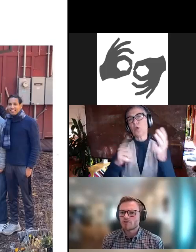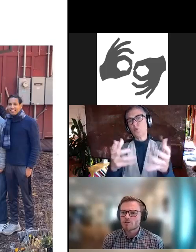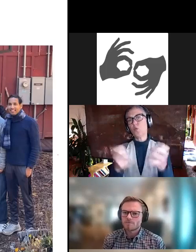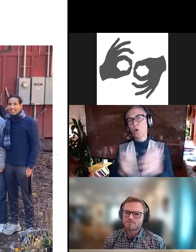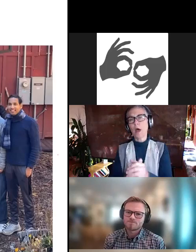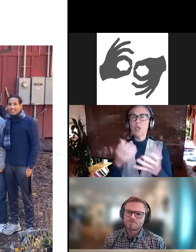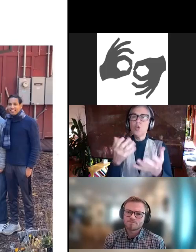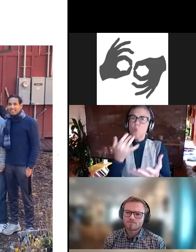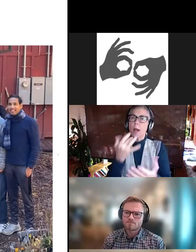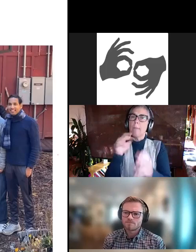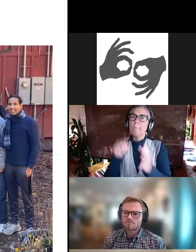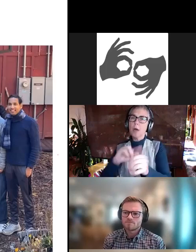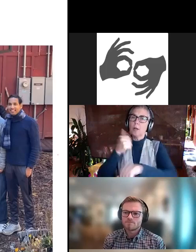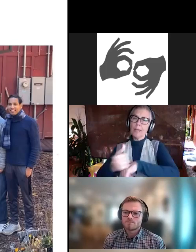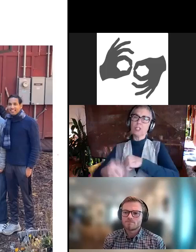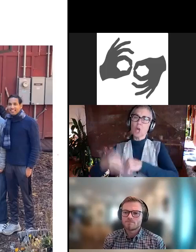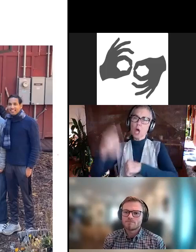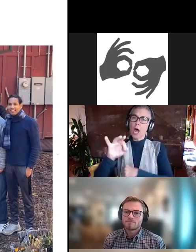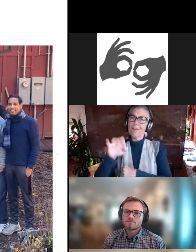fitness regions.